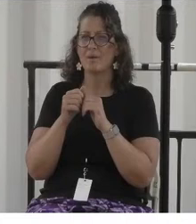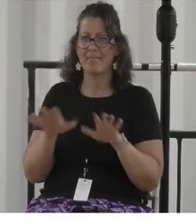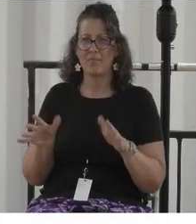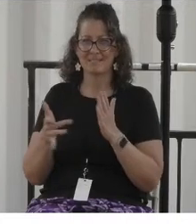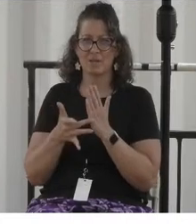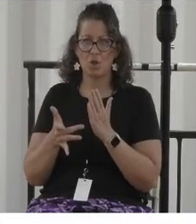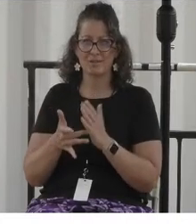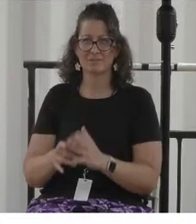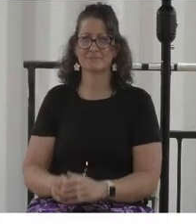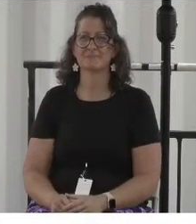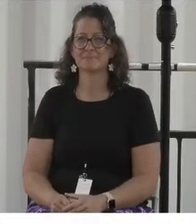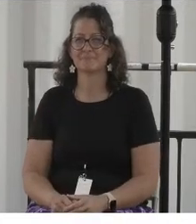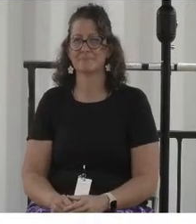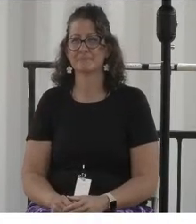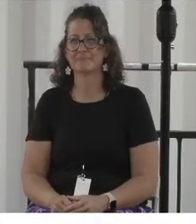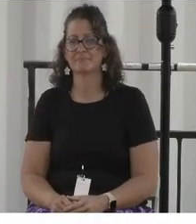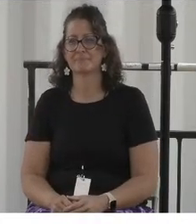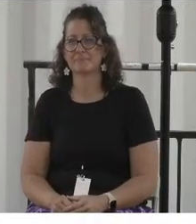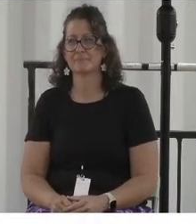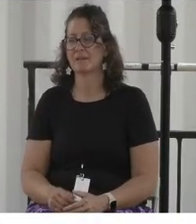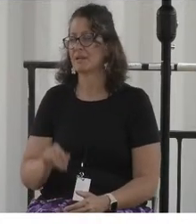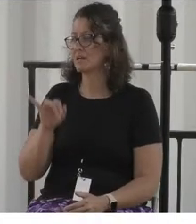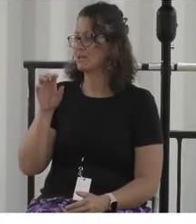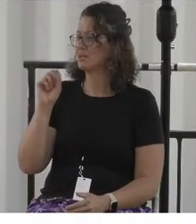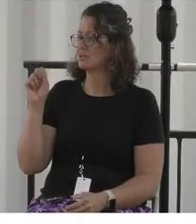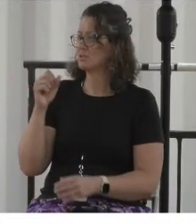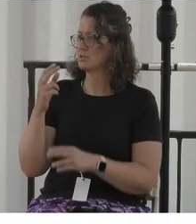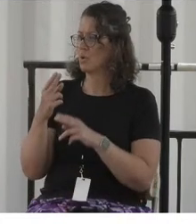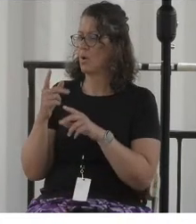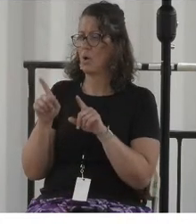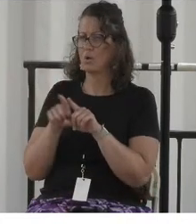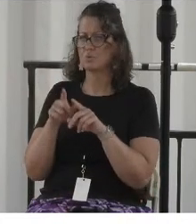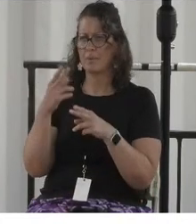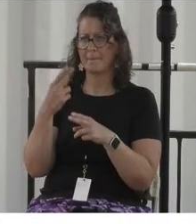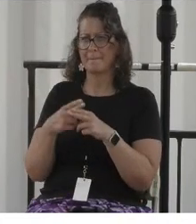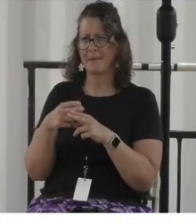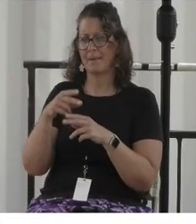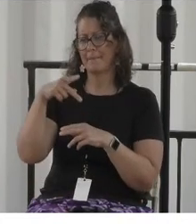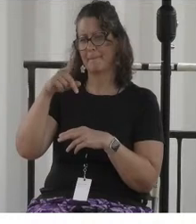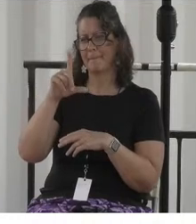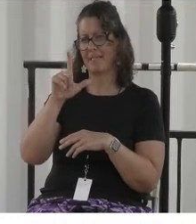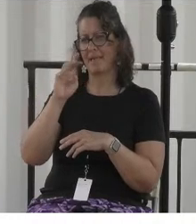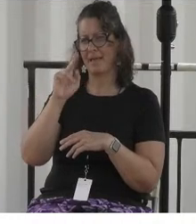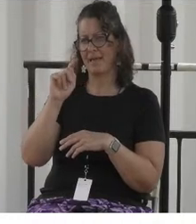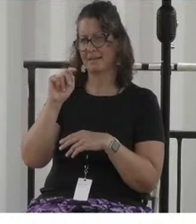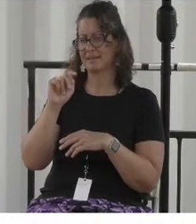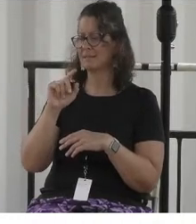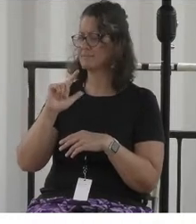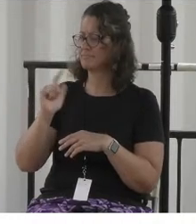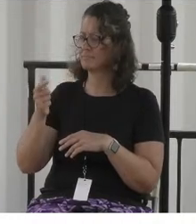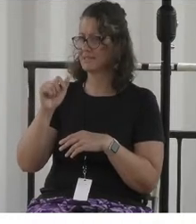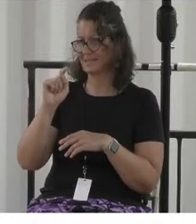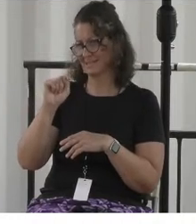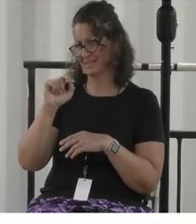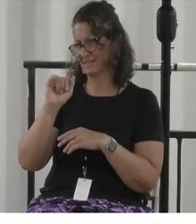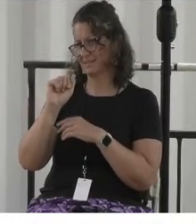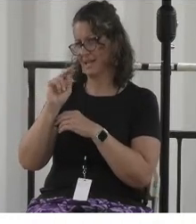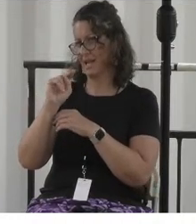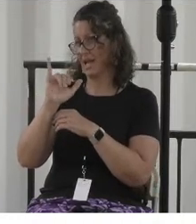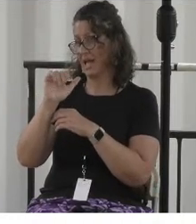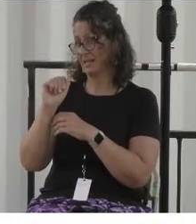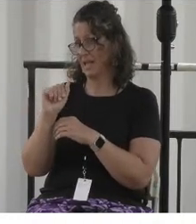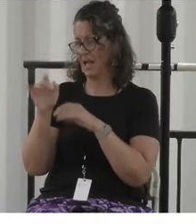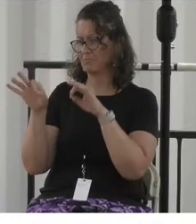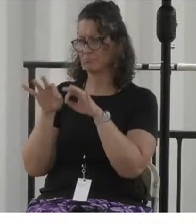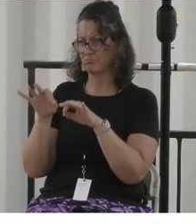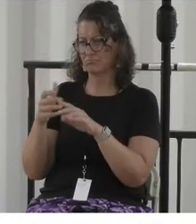technologies. Yeah. So Jess, you also mentioned Planet. So let's switch over to Tanya and give her an opportunity to talk a